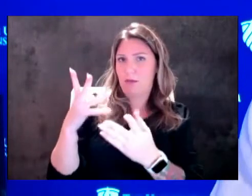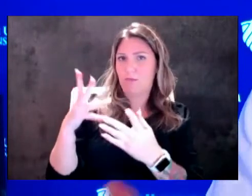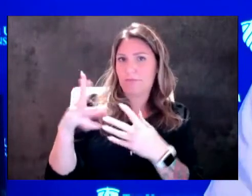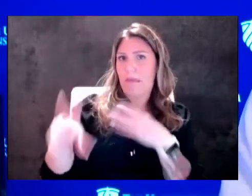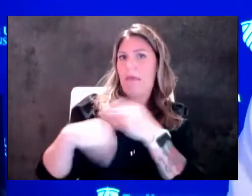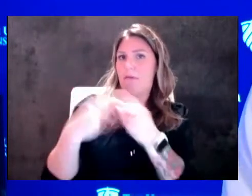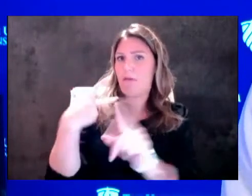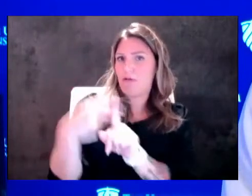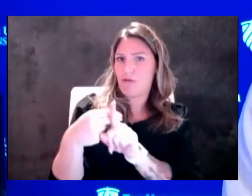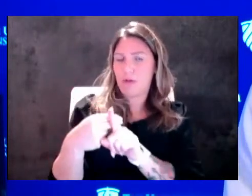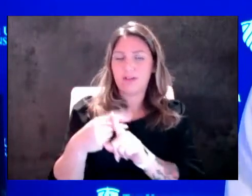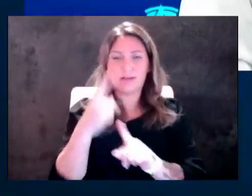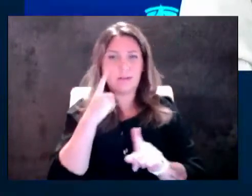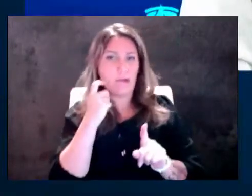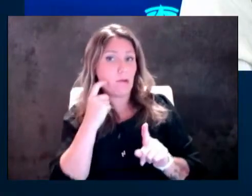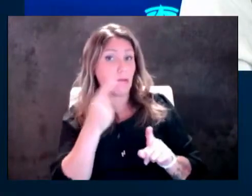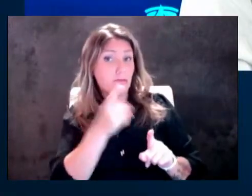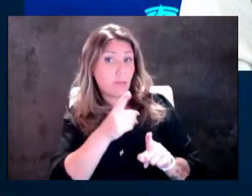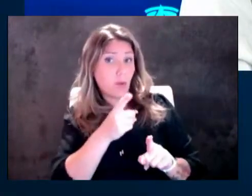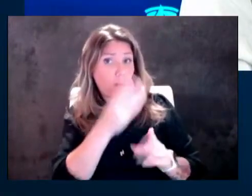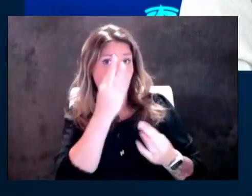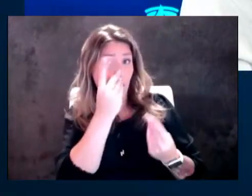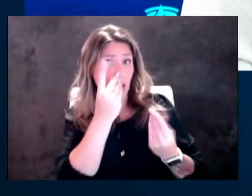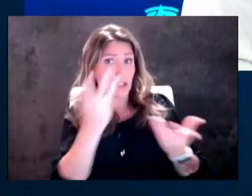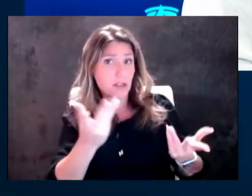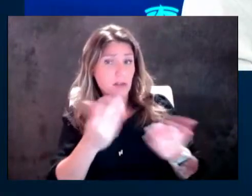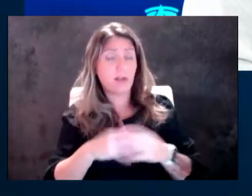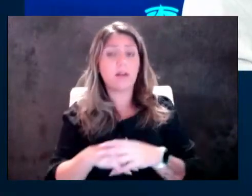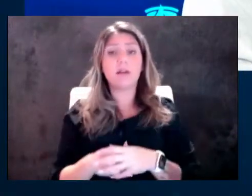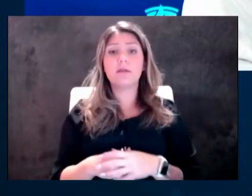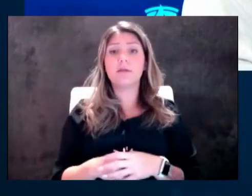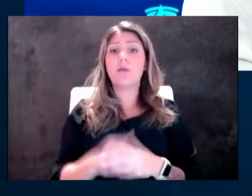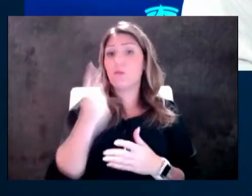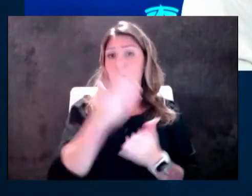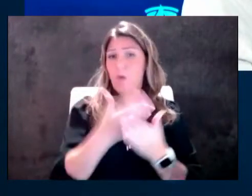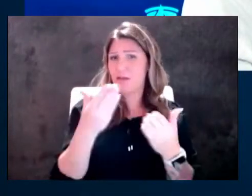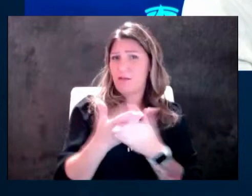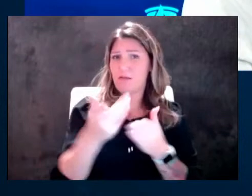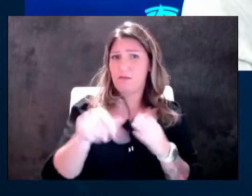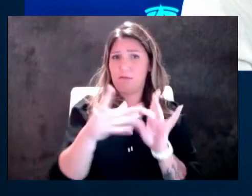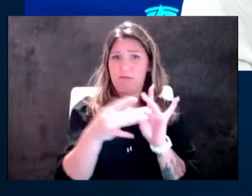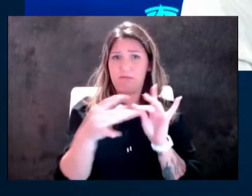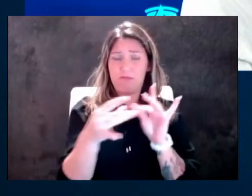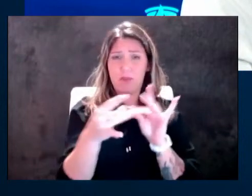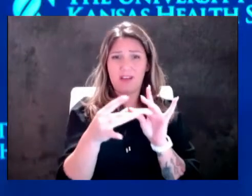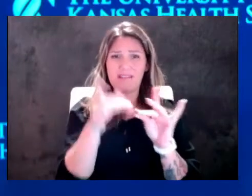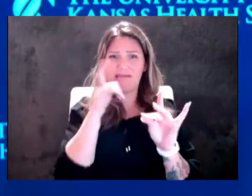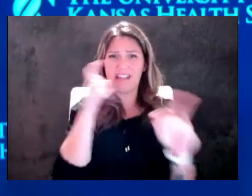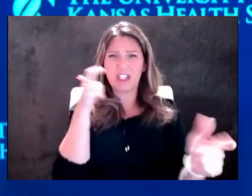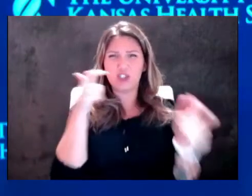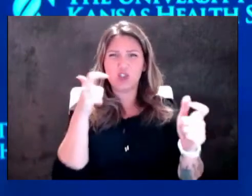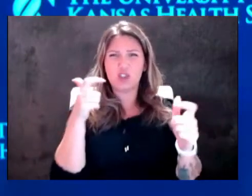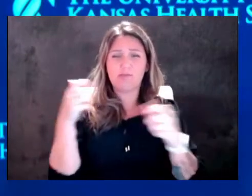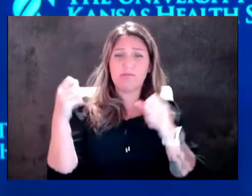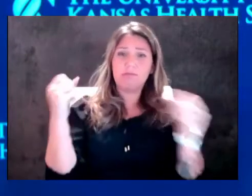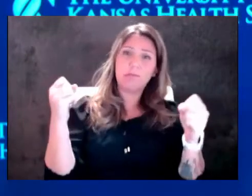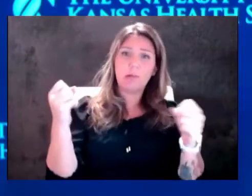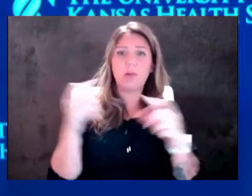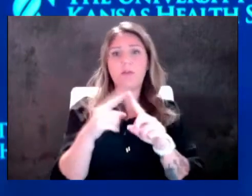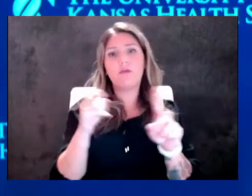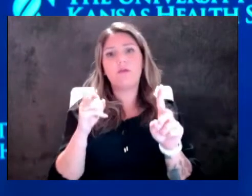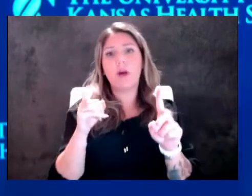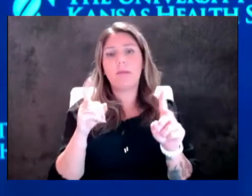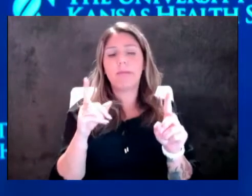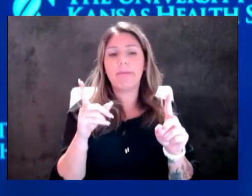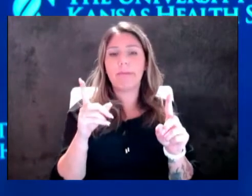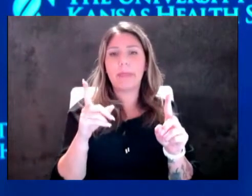I don't know if you had any other thoughts. Well, one of the things they said is that they didn't have that huge of a boost from their